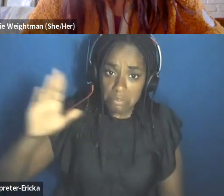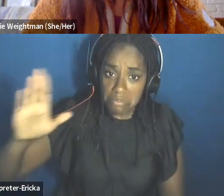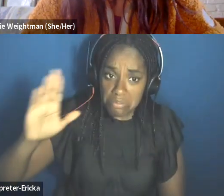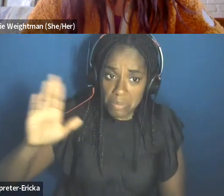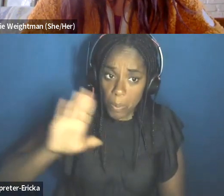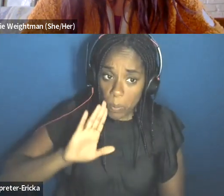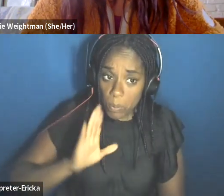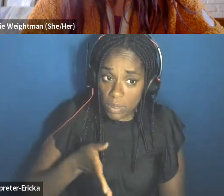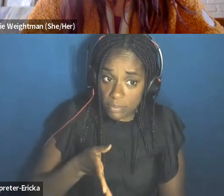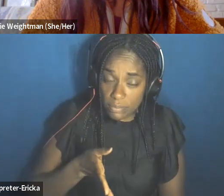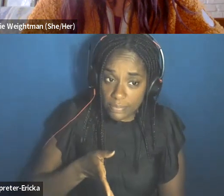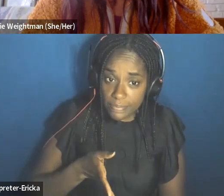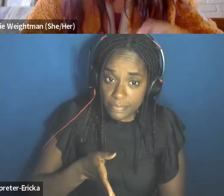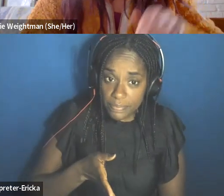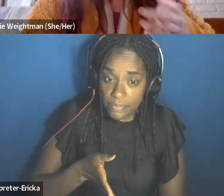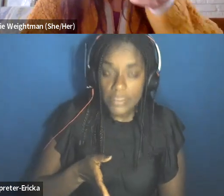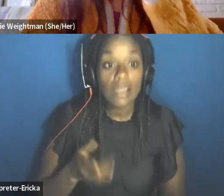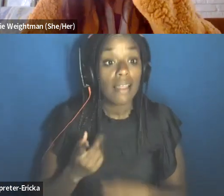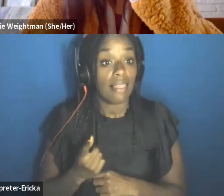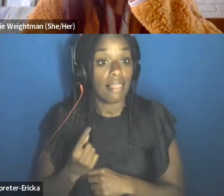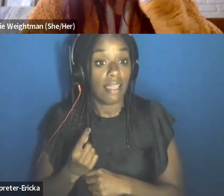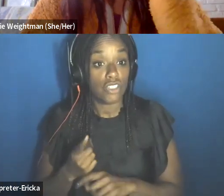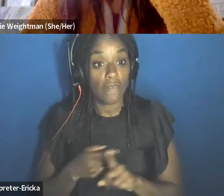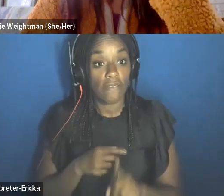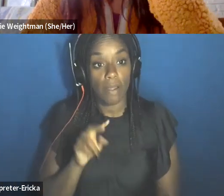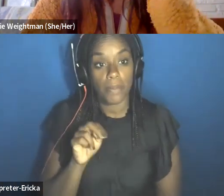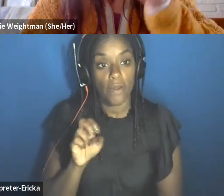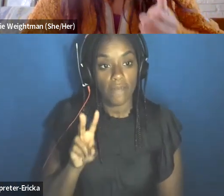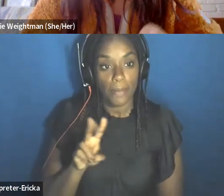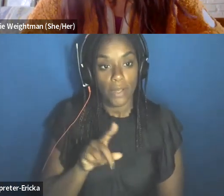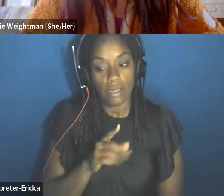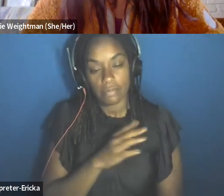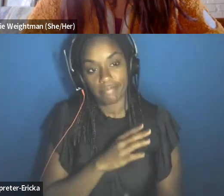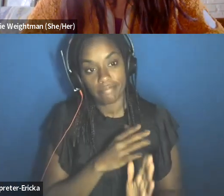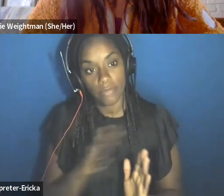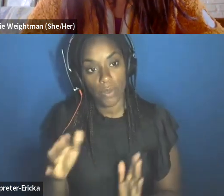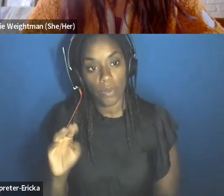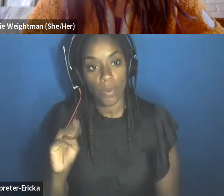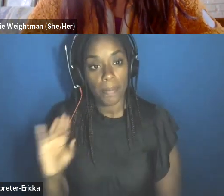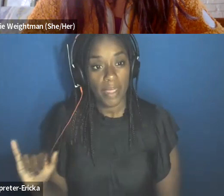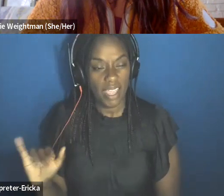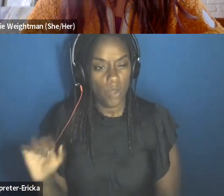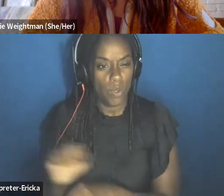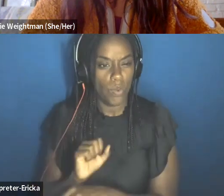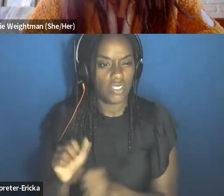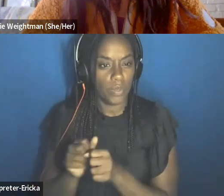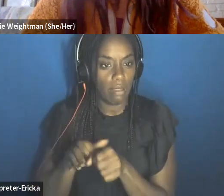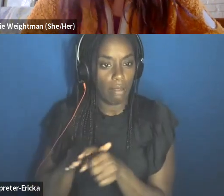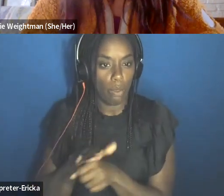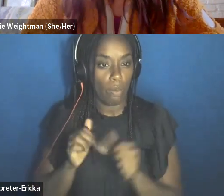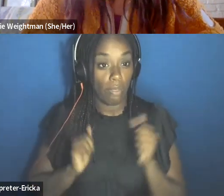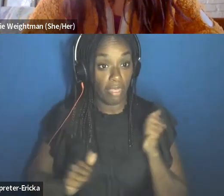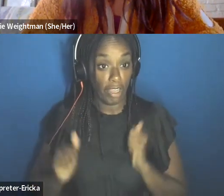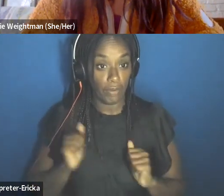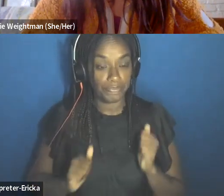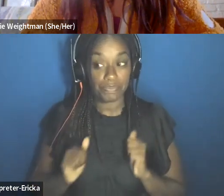And so we last year from November to May worked with a local theater company, and we had 8 people